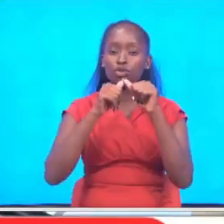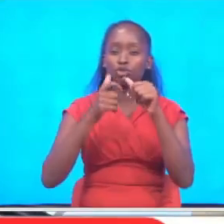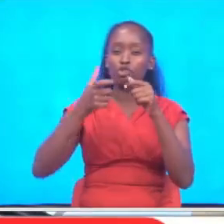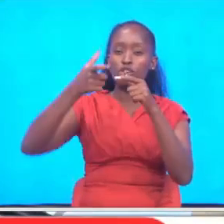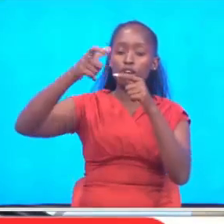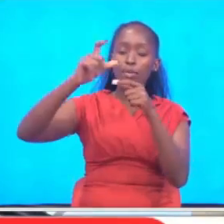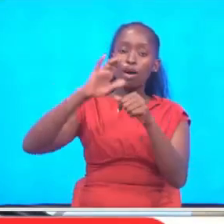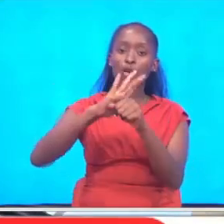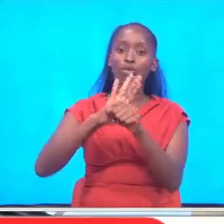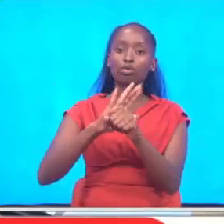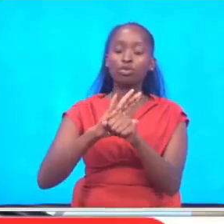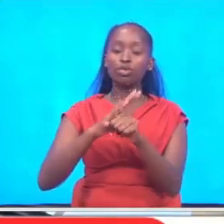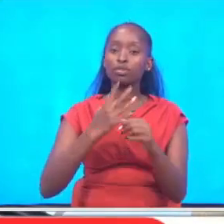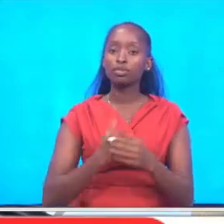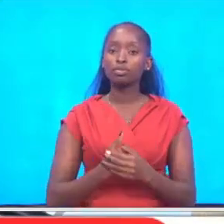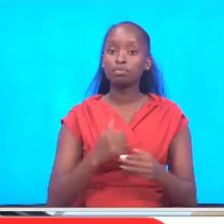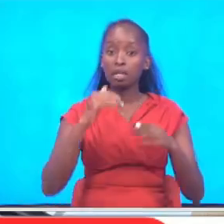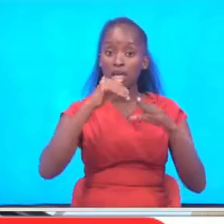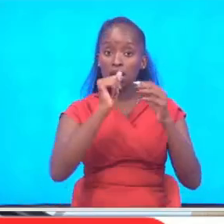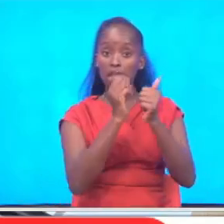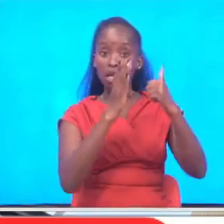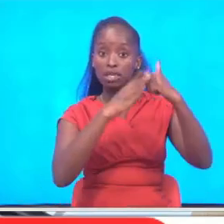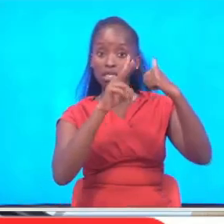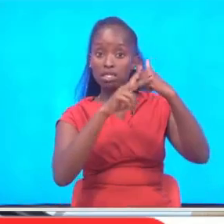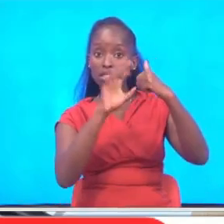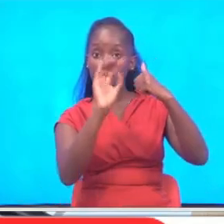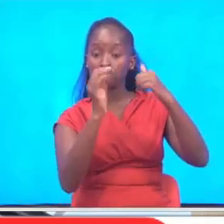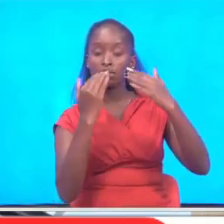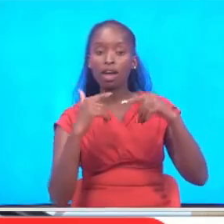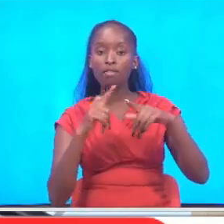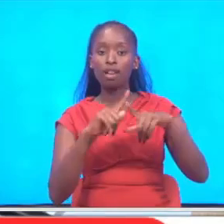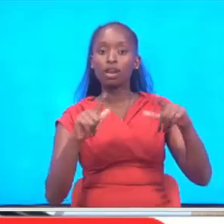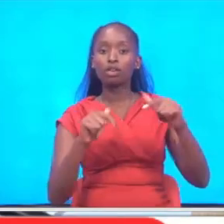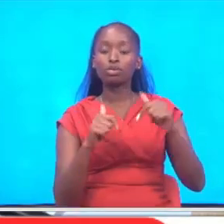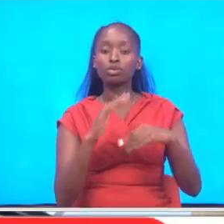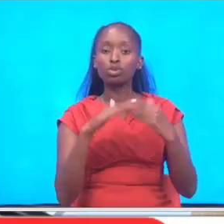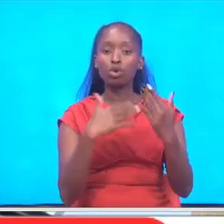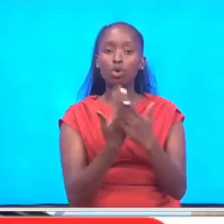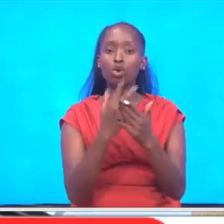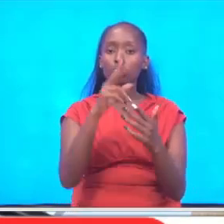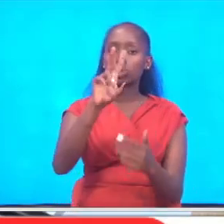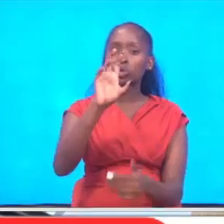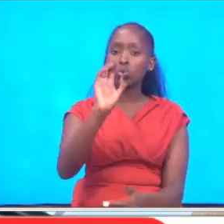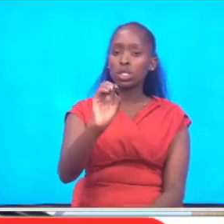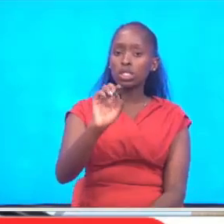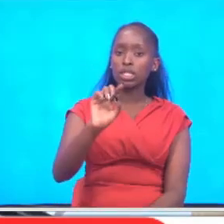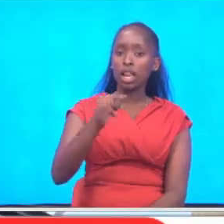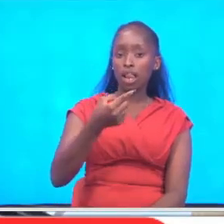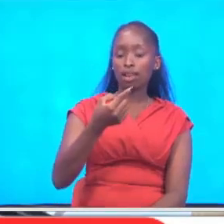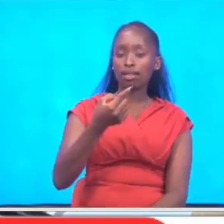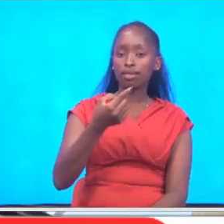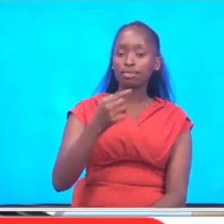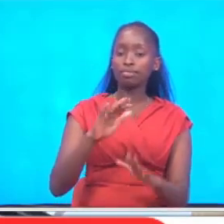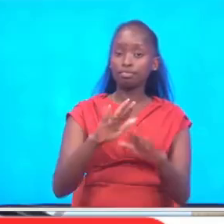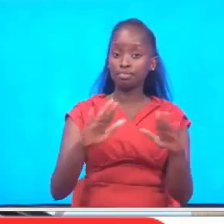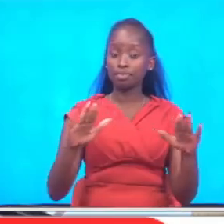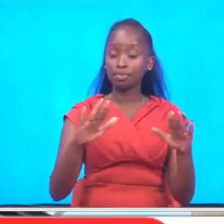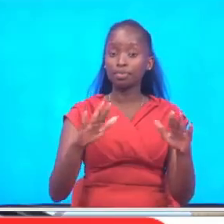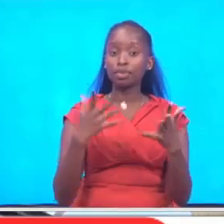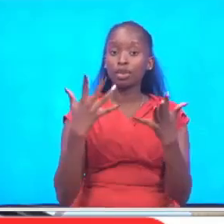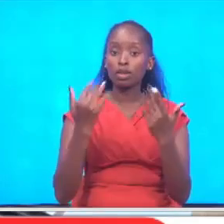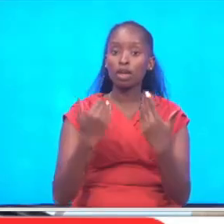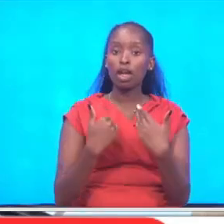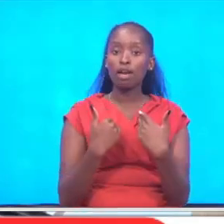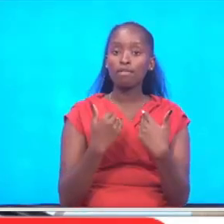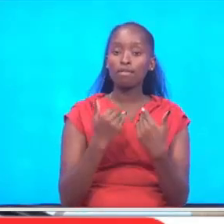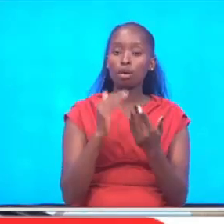1970, the average land holding was 20 acres. Now, it's less than half